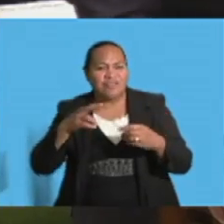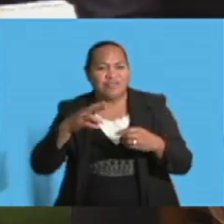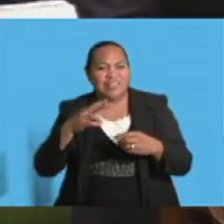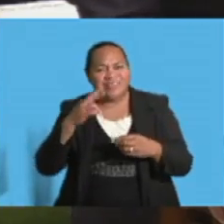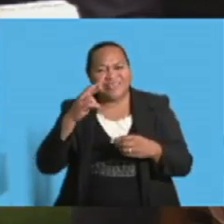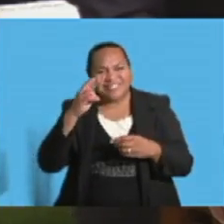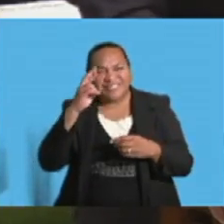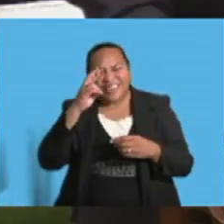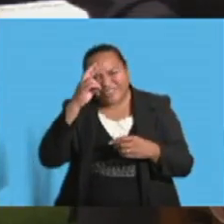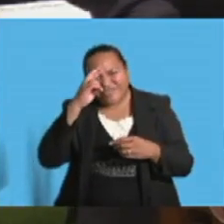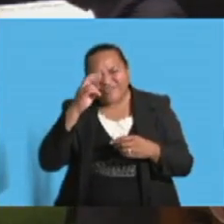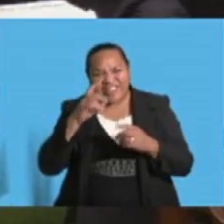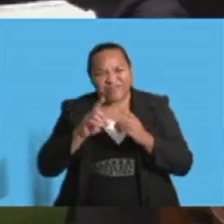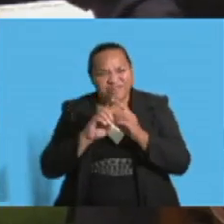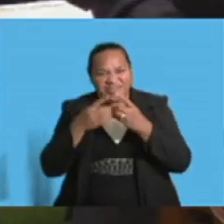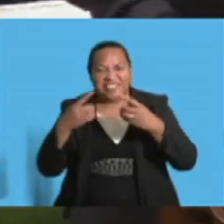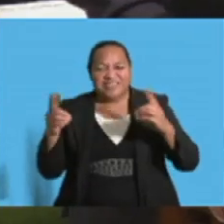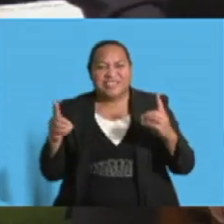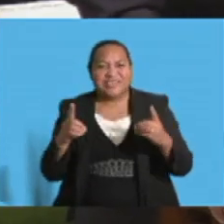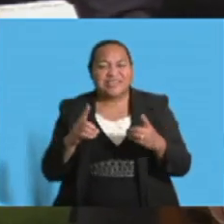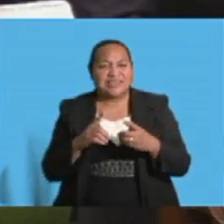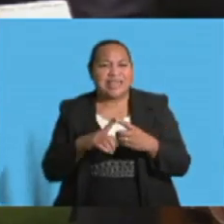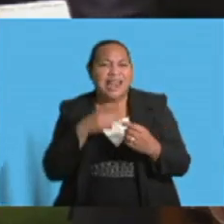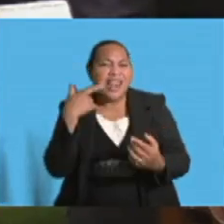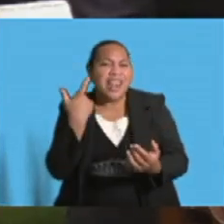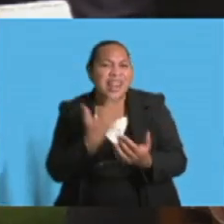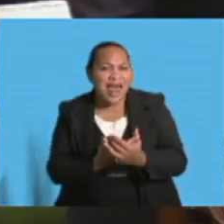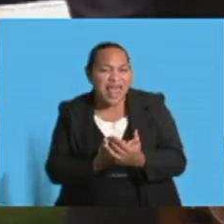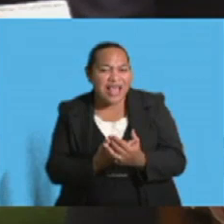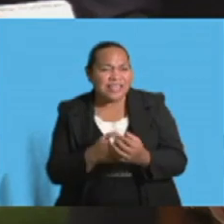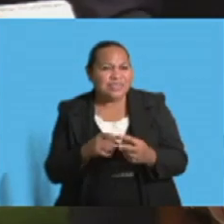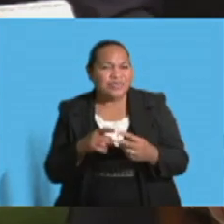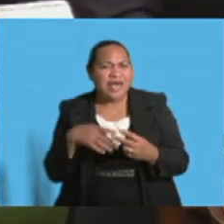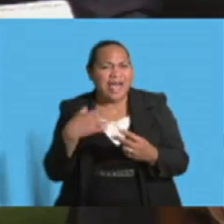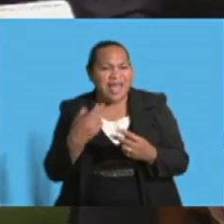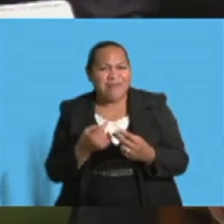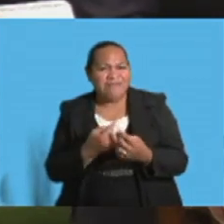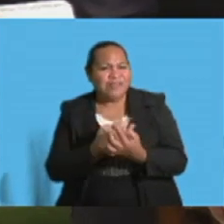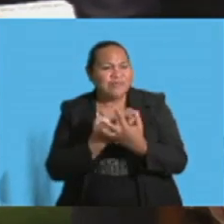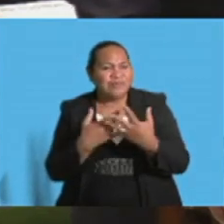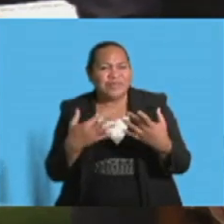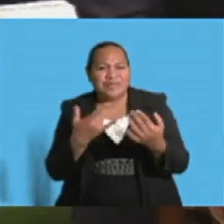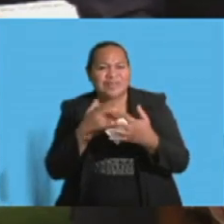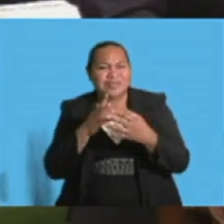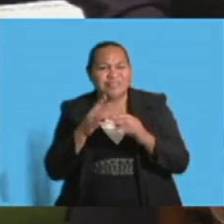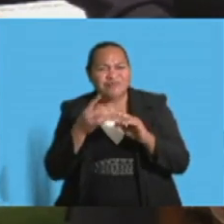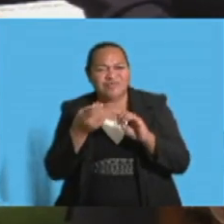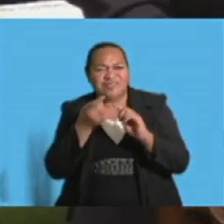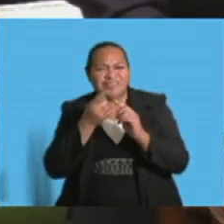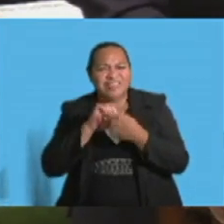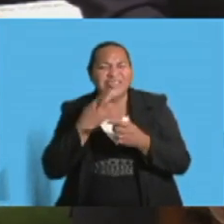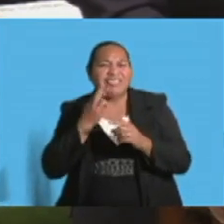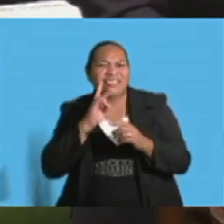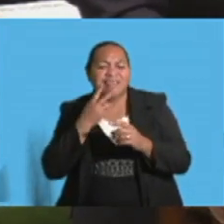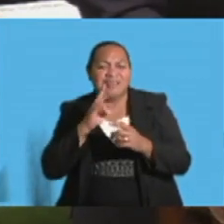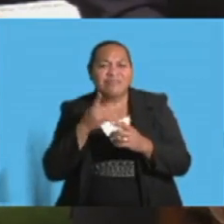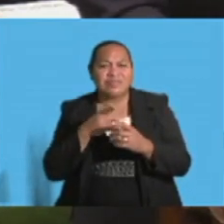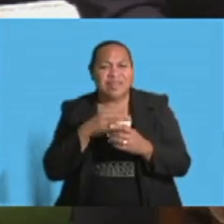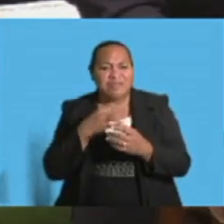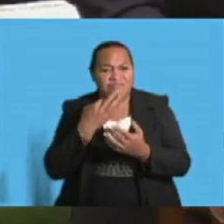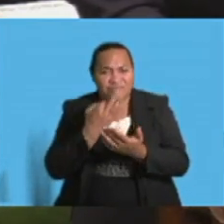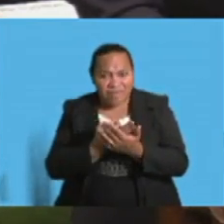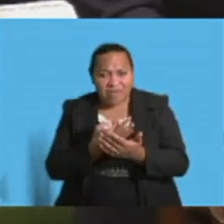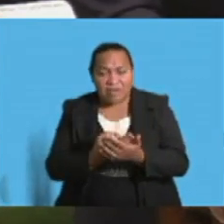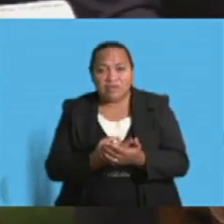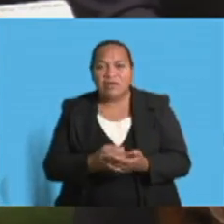of lies being portrayed in Parliament. We'd have obfuscation of figures, obfuscation of facts, Madam Speaker. That has been